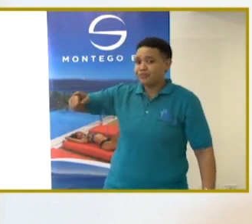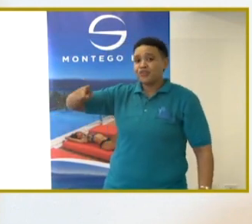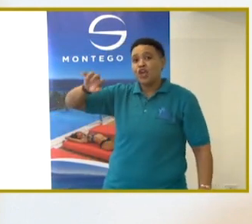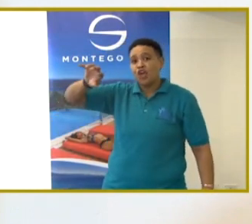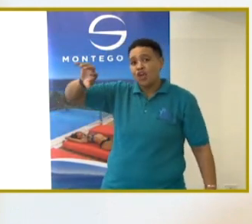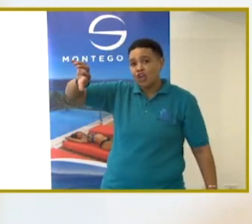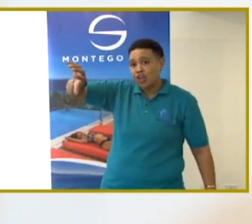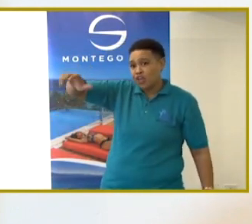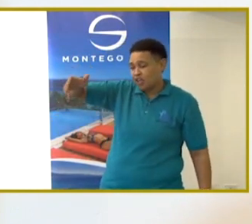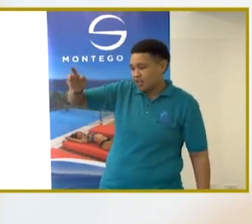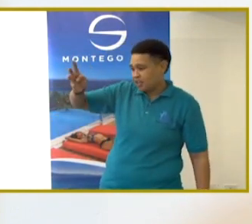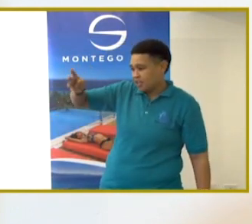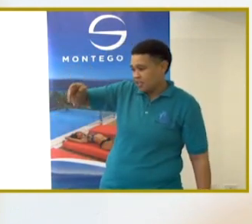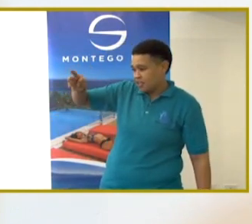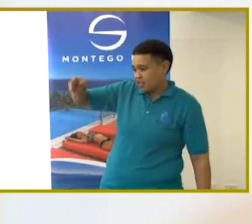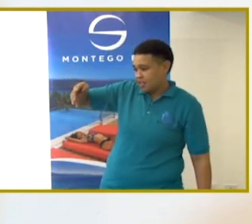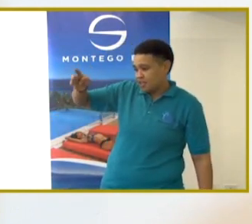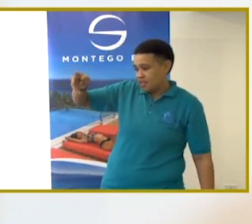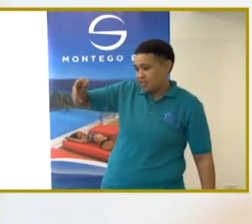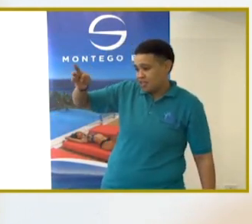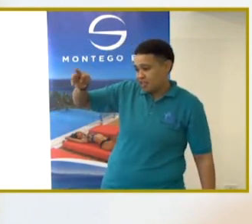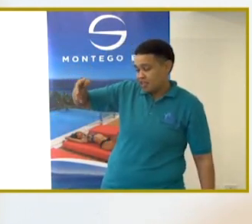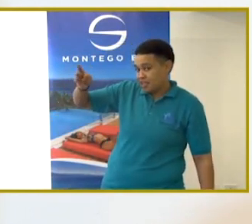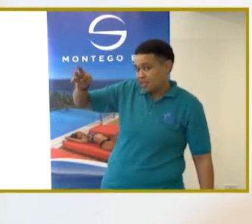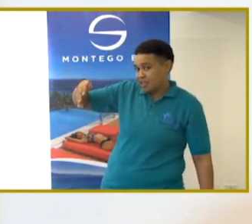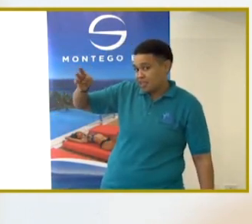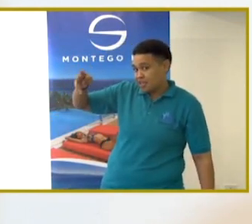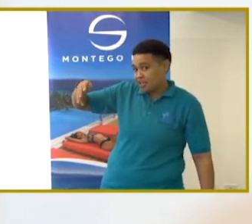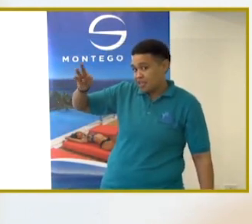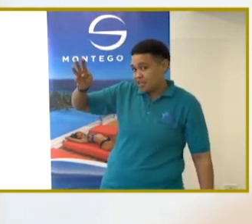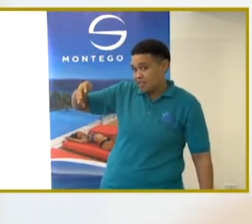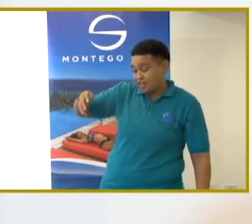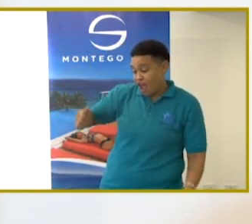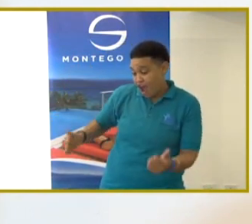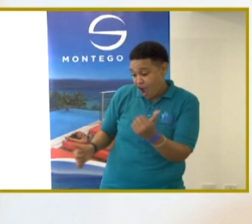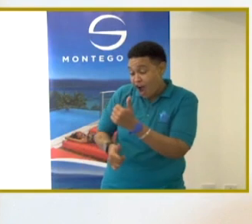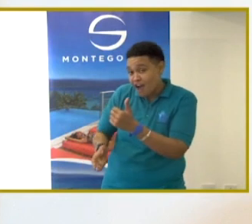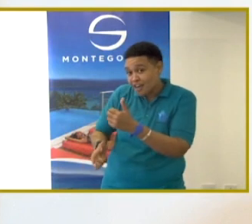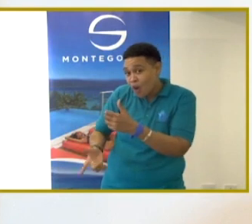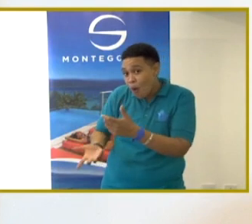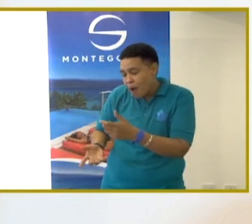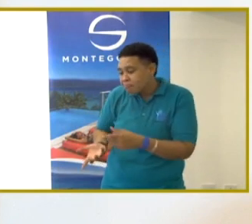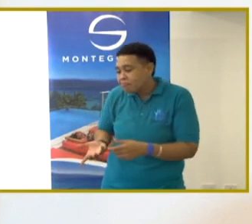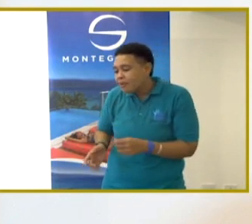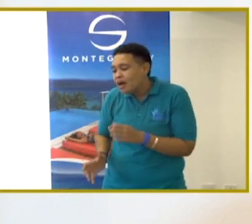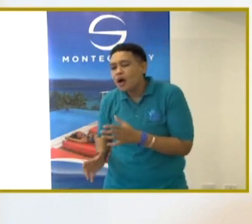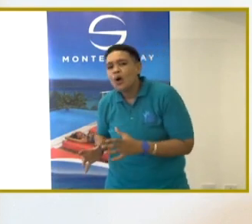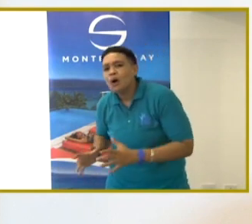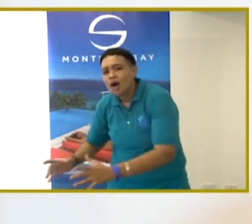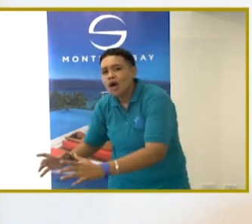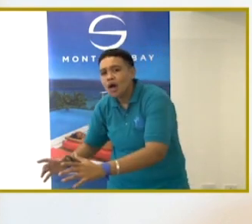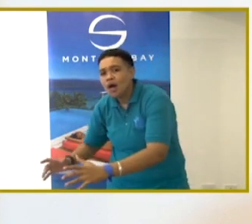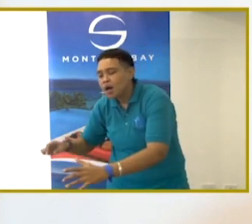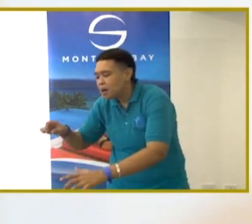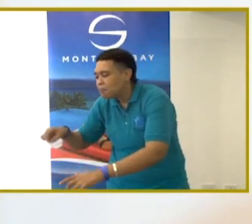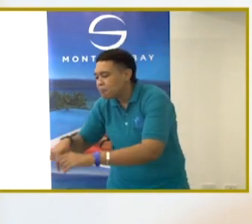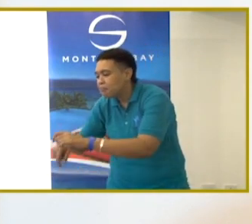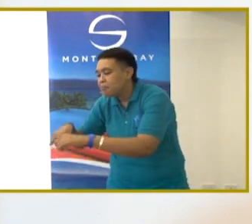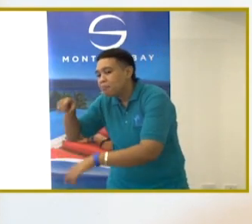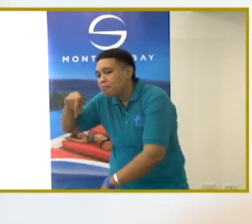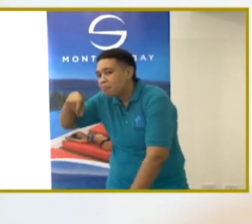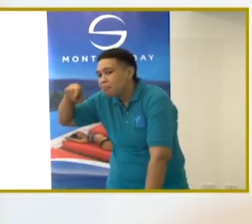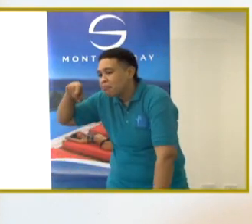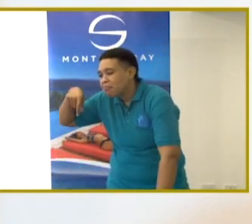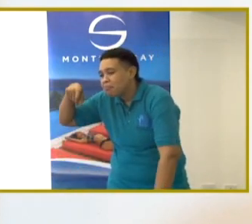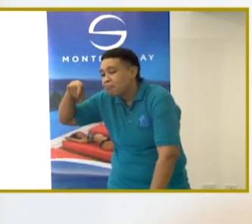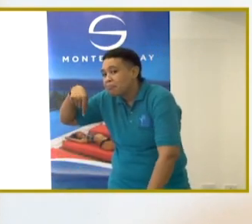put a pan to catch because you didn't get a chance to fix the pipe. All of those things become breeding sites for mosquitoes